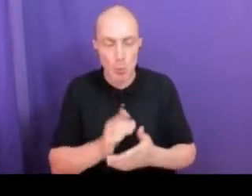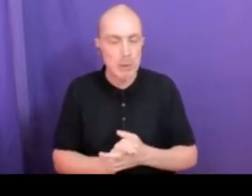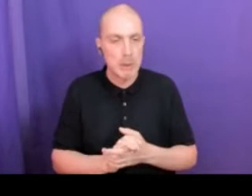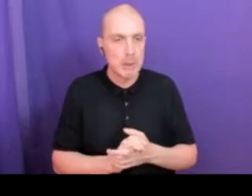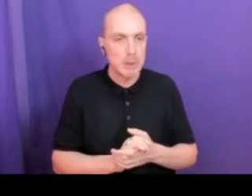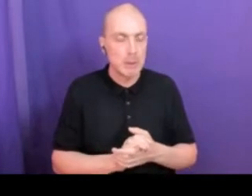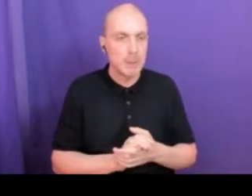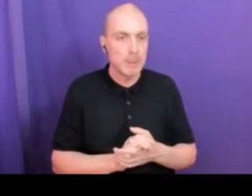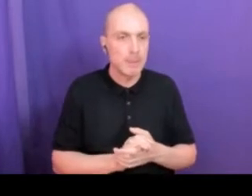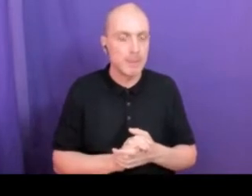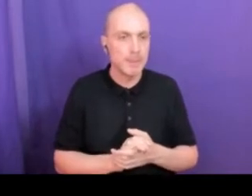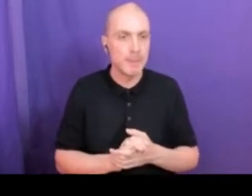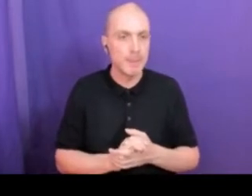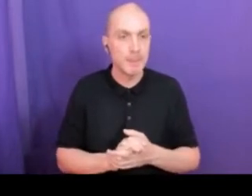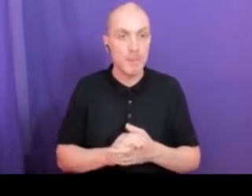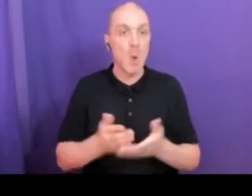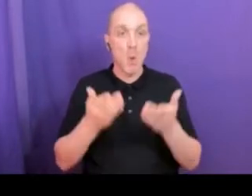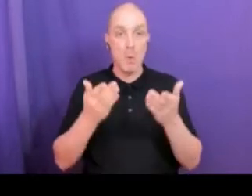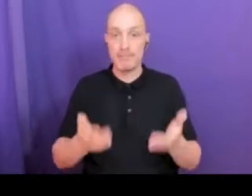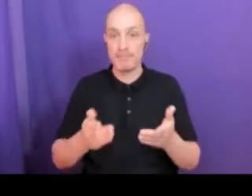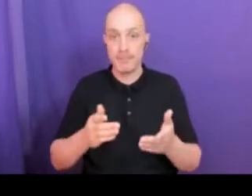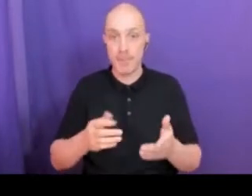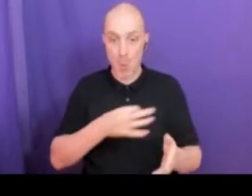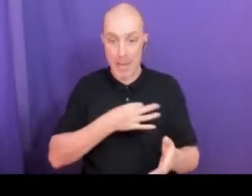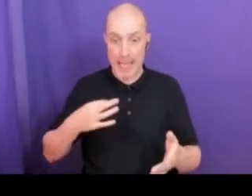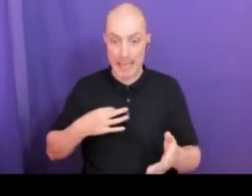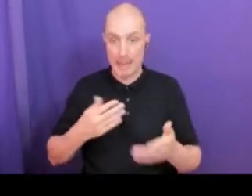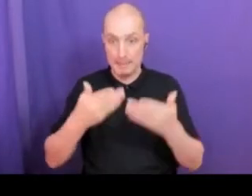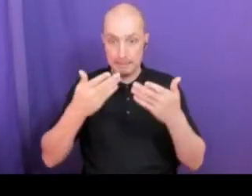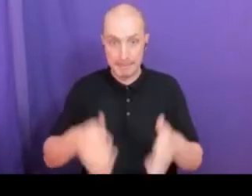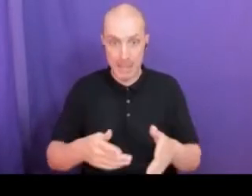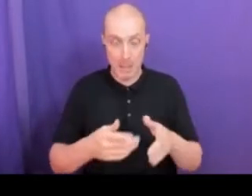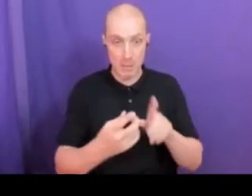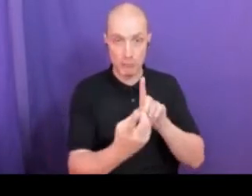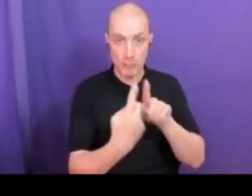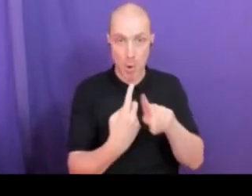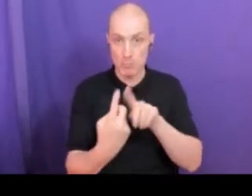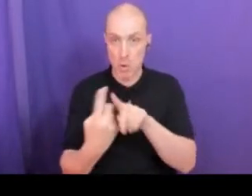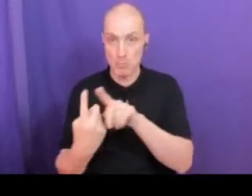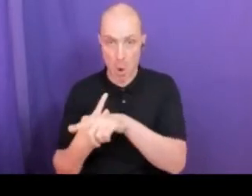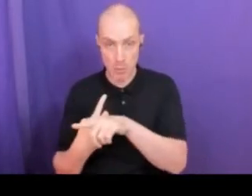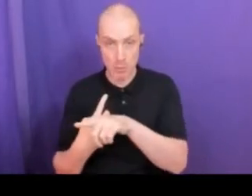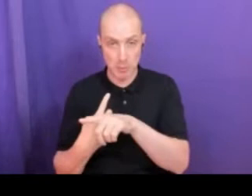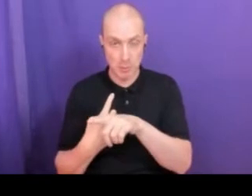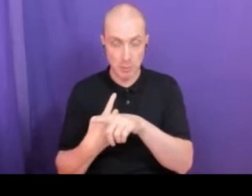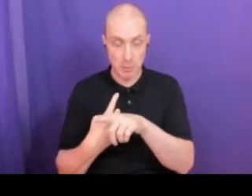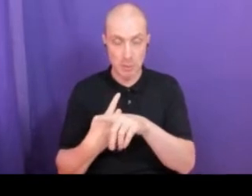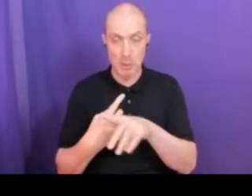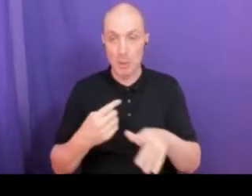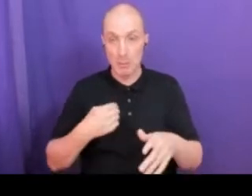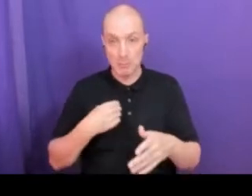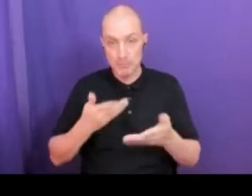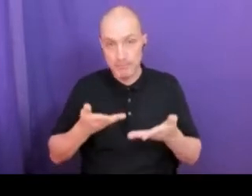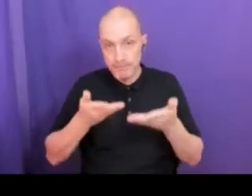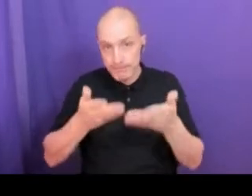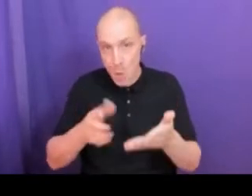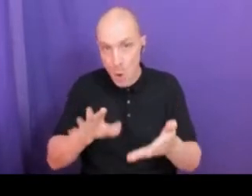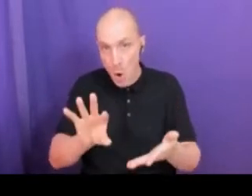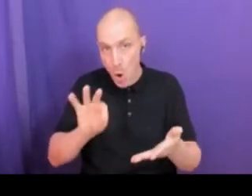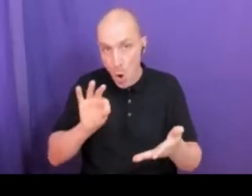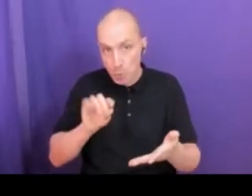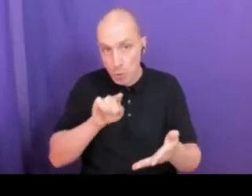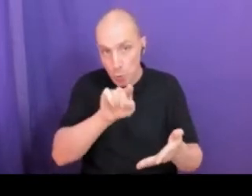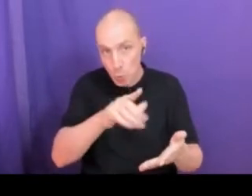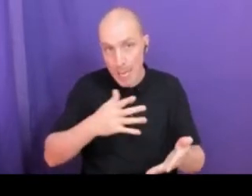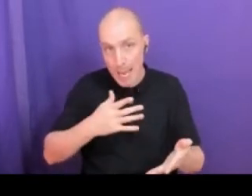clinics who provided information, who filled out the census, we gave them the option of, would you like to see how your clinic compares to other clinics in